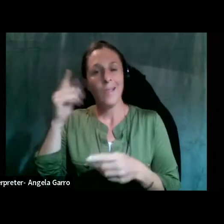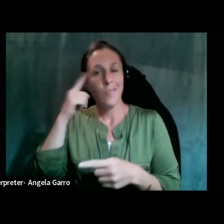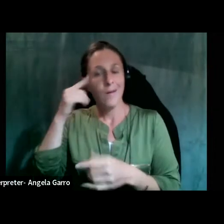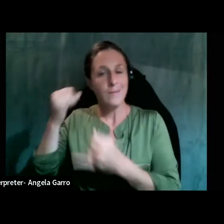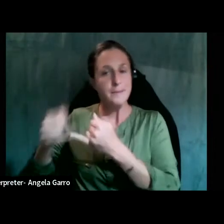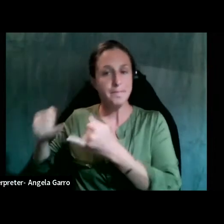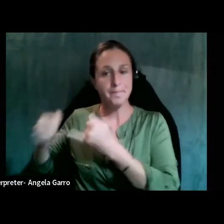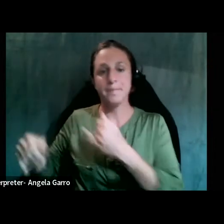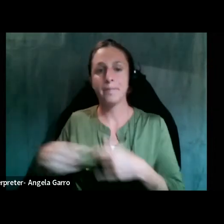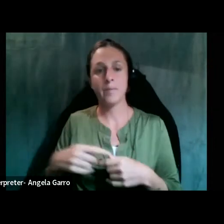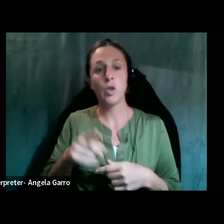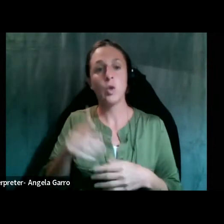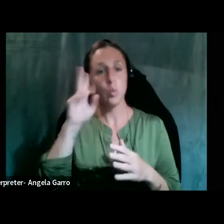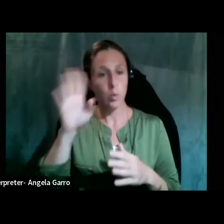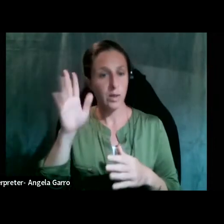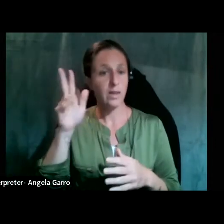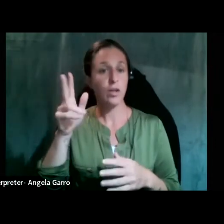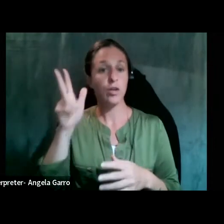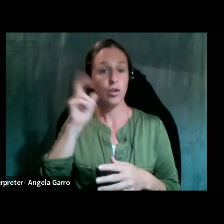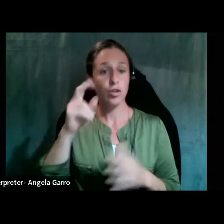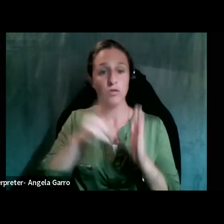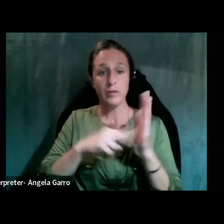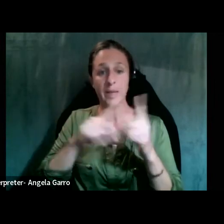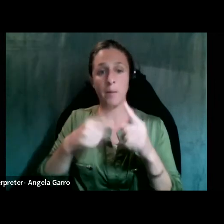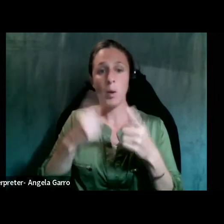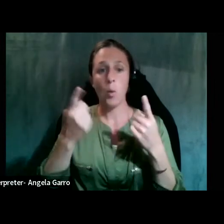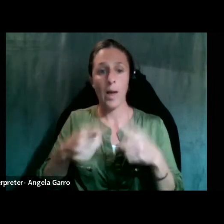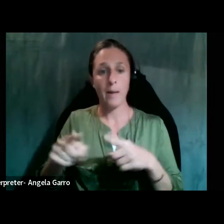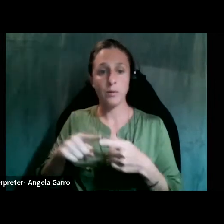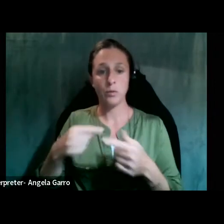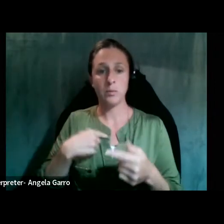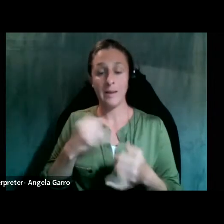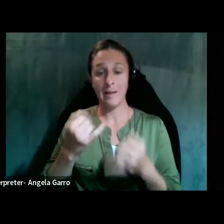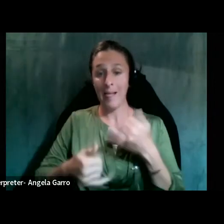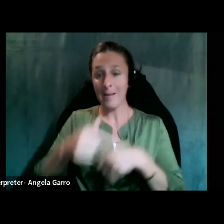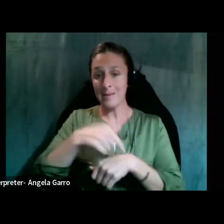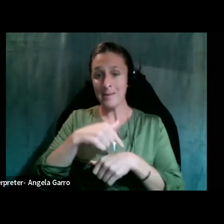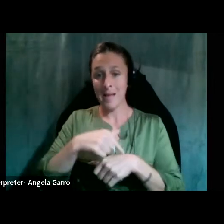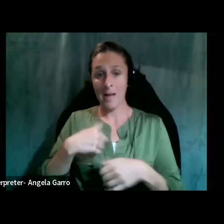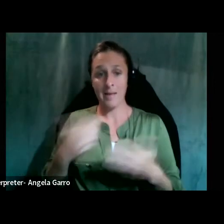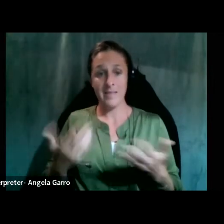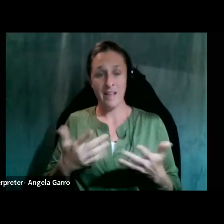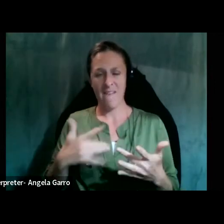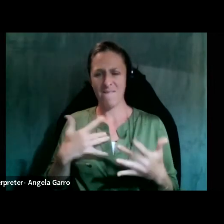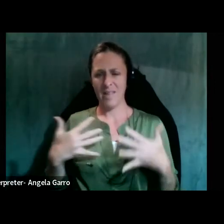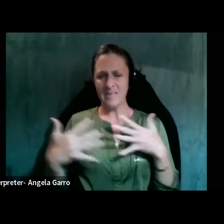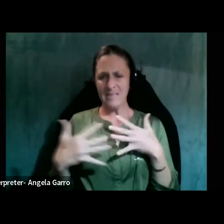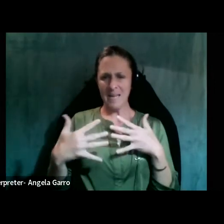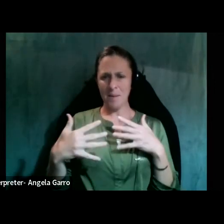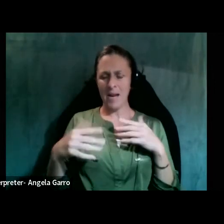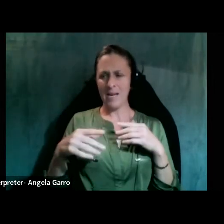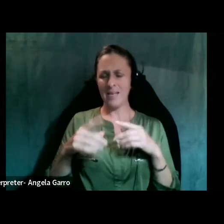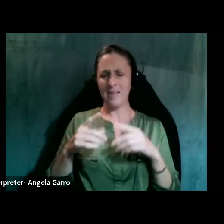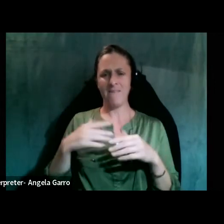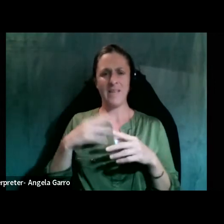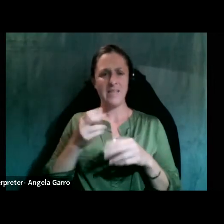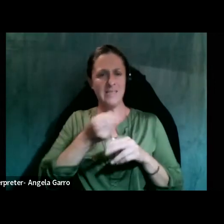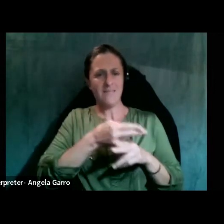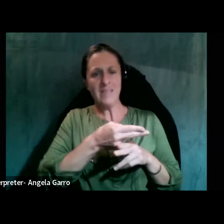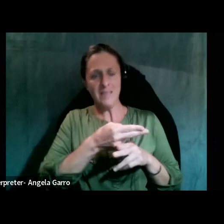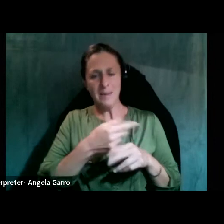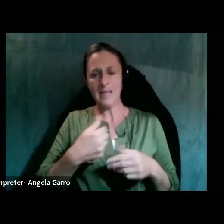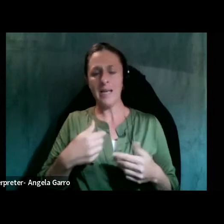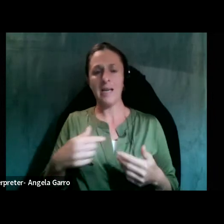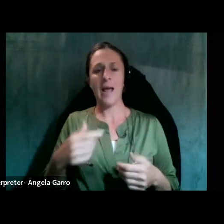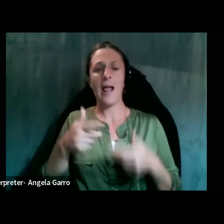what has happened to me. The last time I was here, I felt intimidated and defeated, so I let my brother advocate for